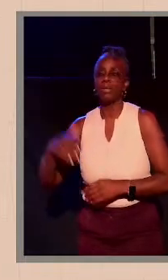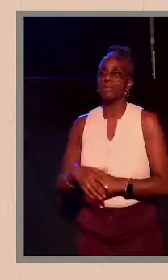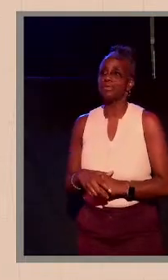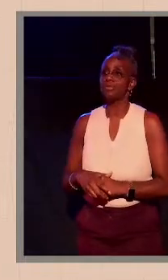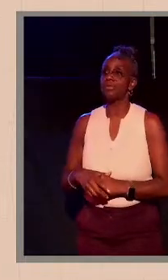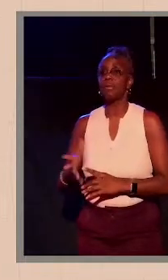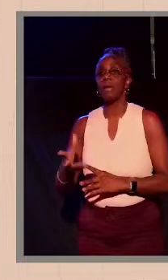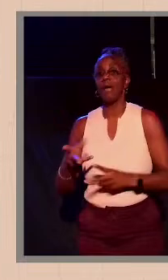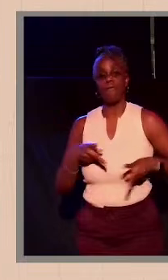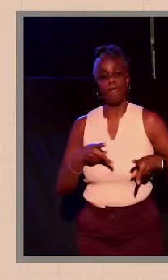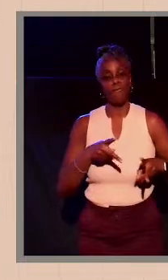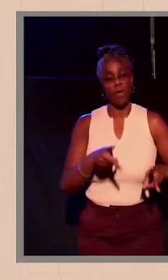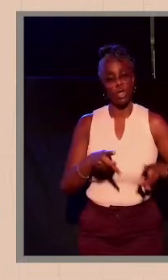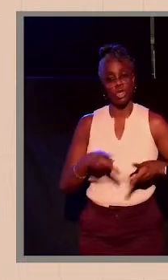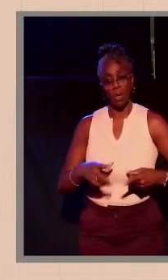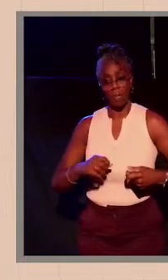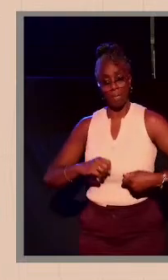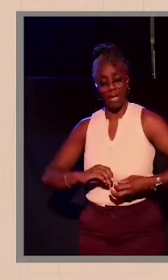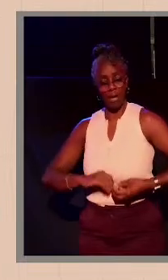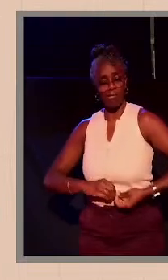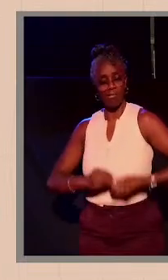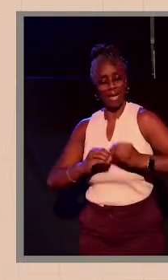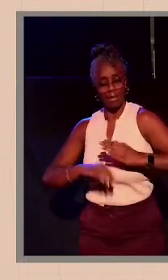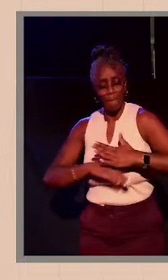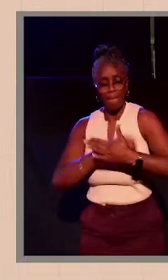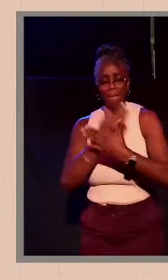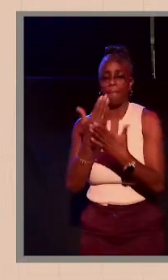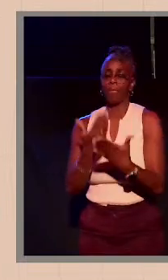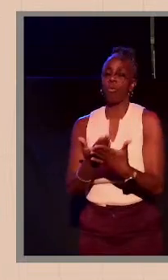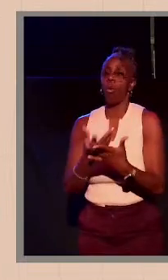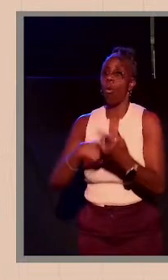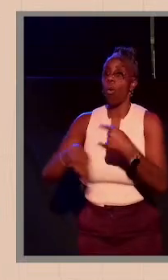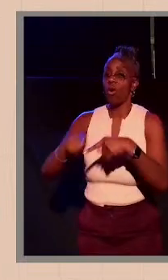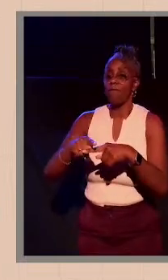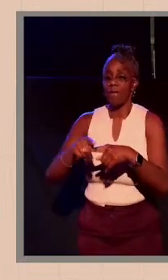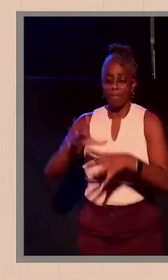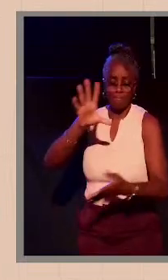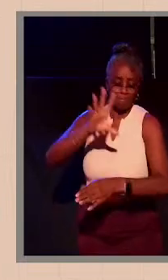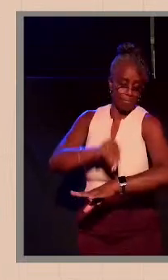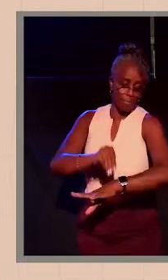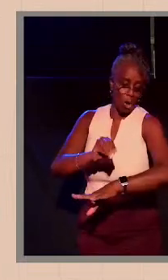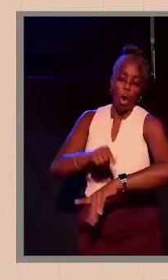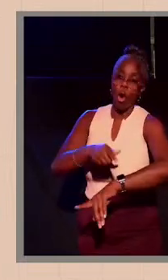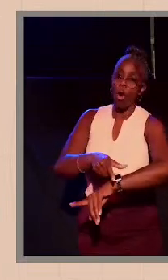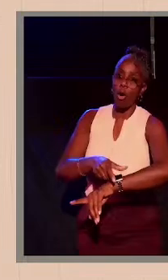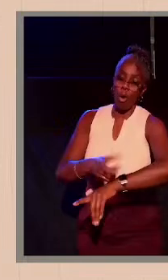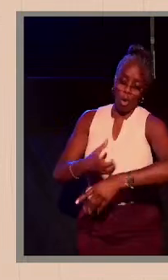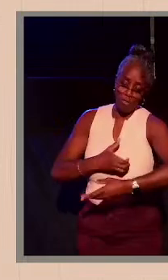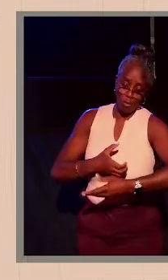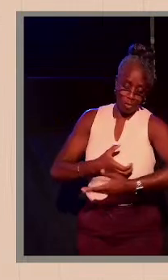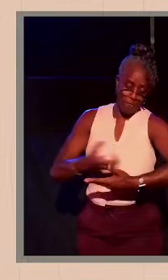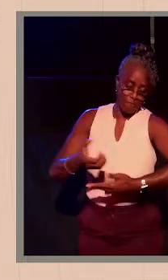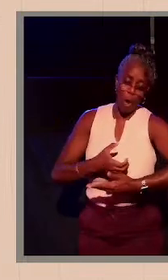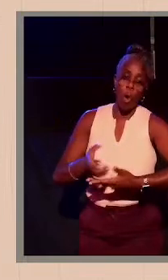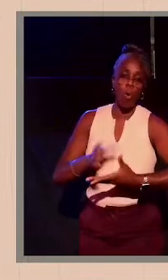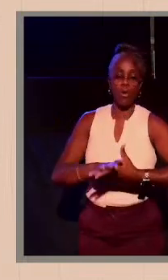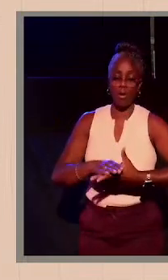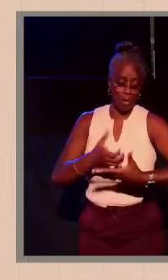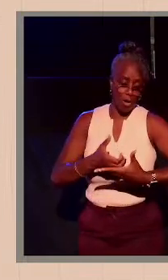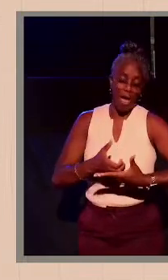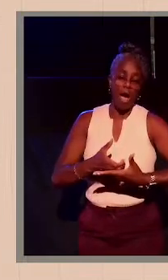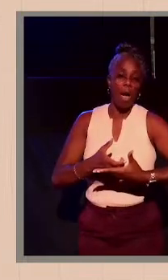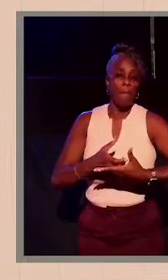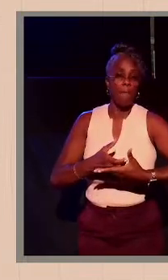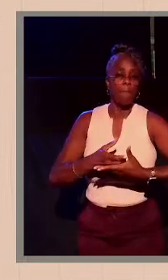There is a version of this that I'm developing where all of this will be on your phone. So you'll not have any of this. You won't have the